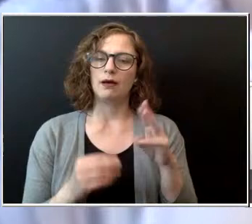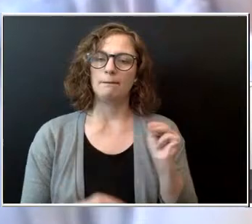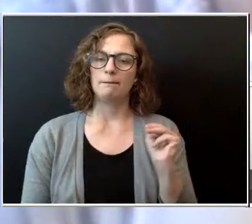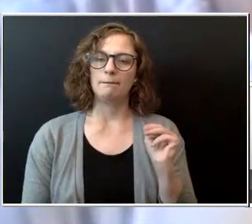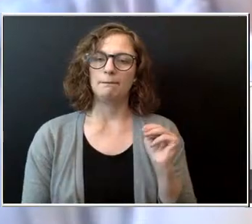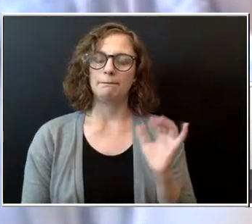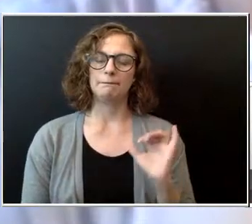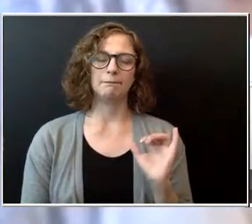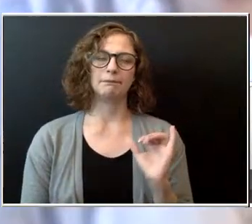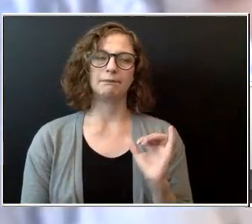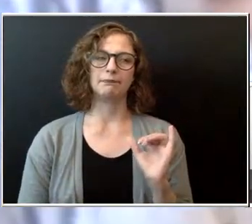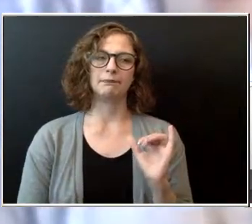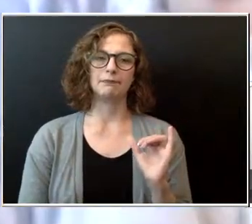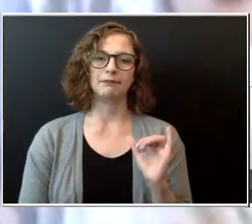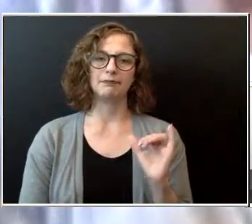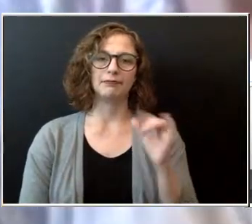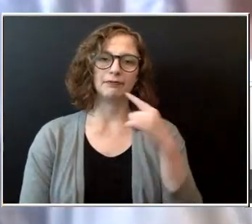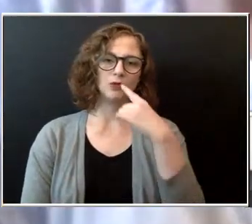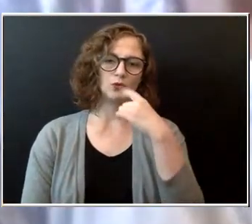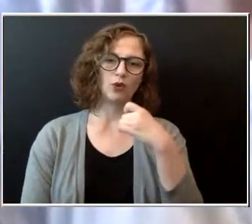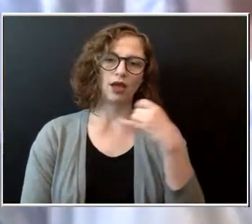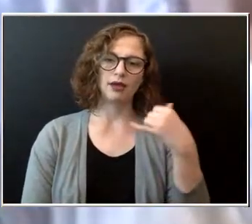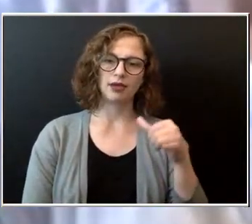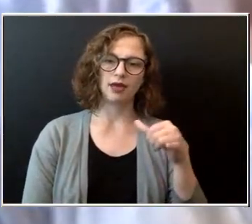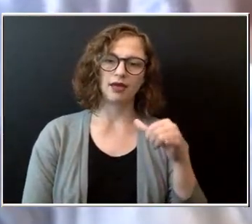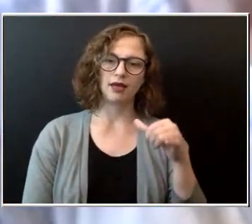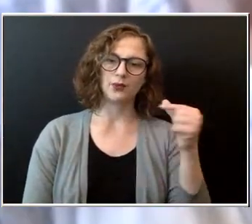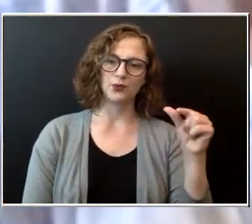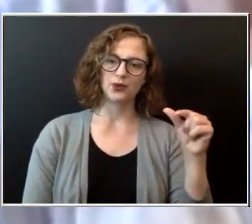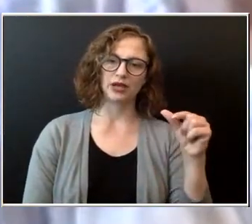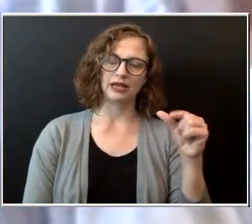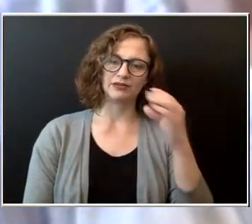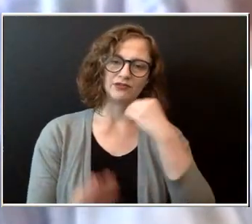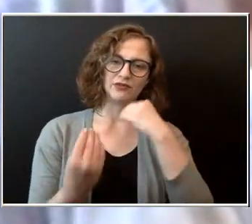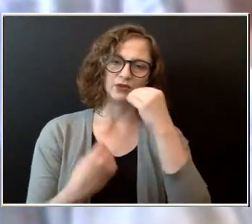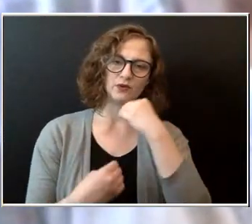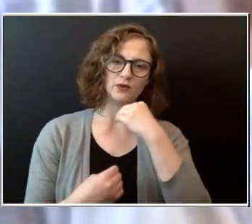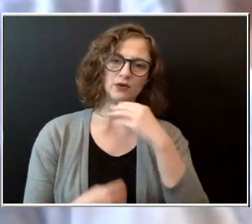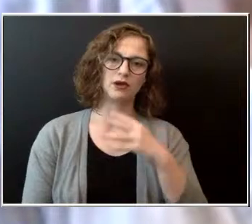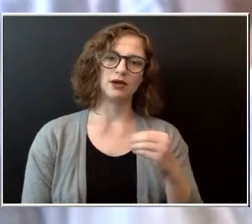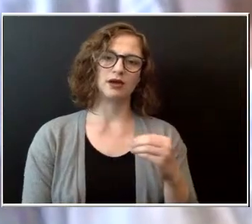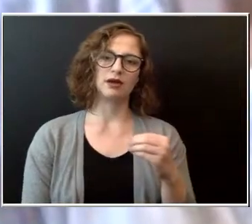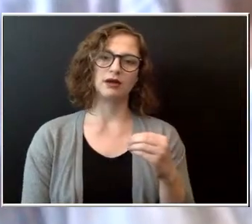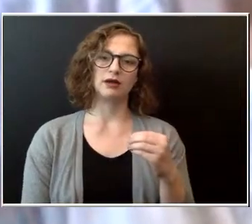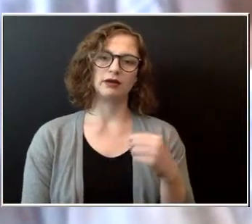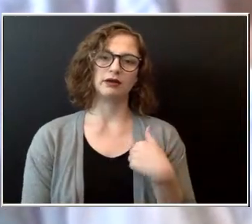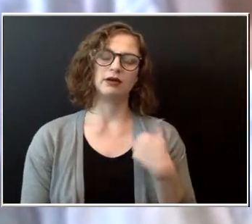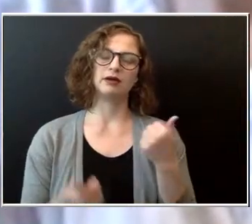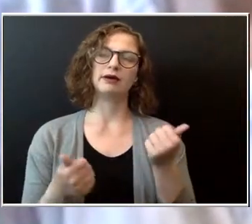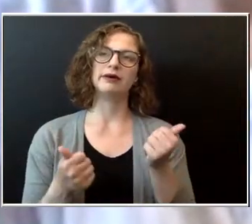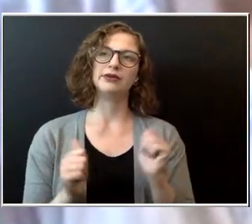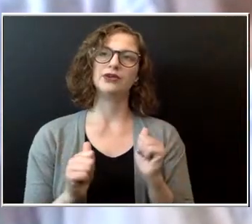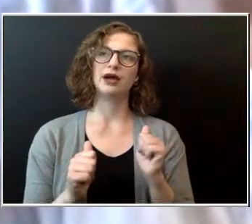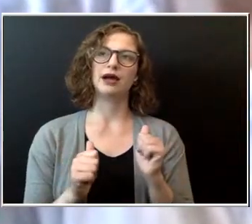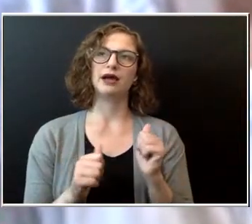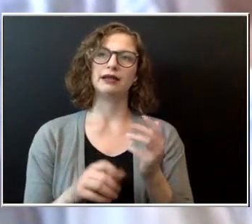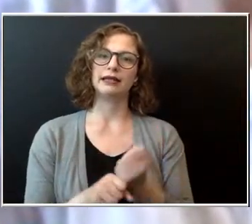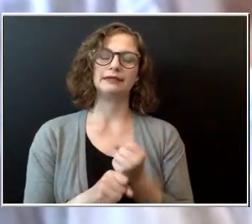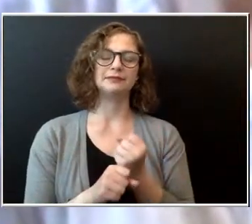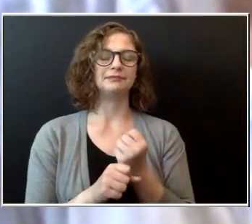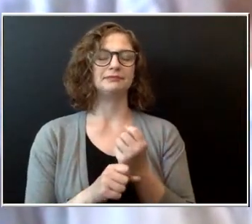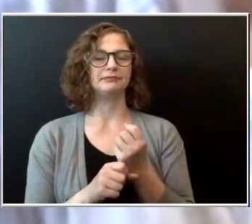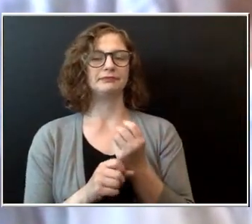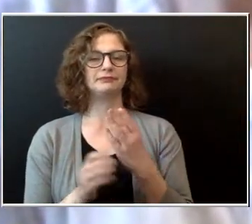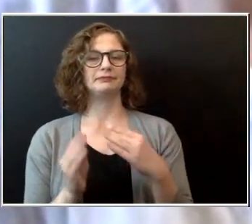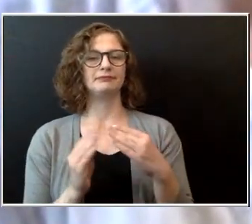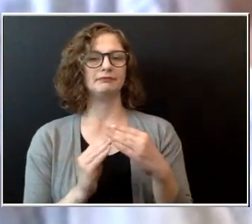like the red, yellow, and green foods, and I try to get more green foods than I do